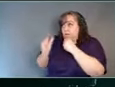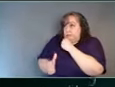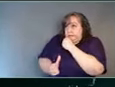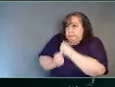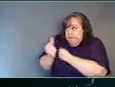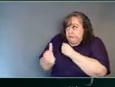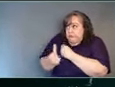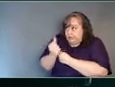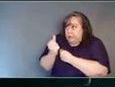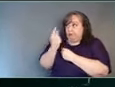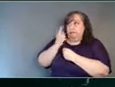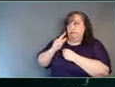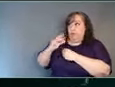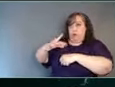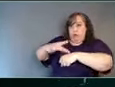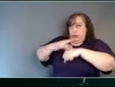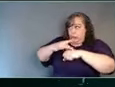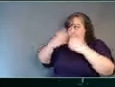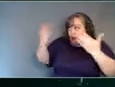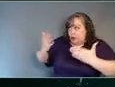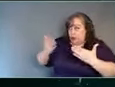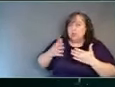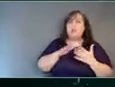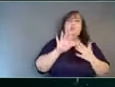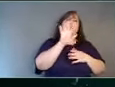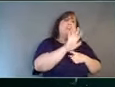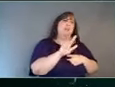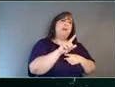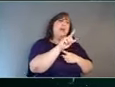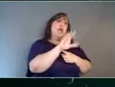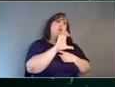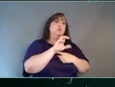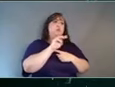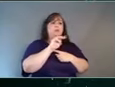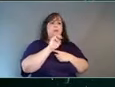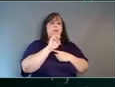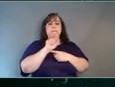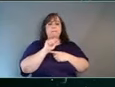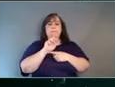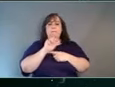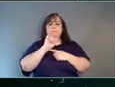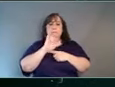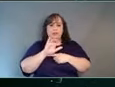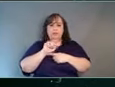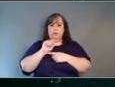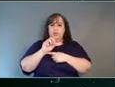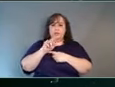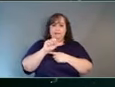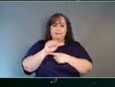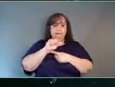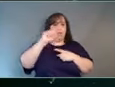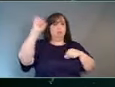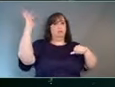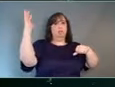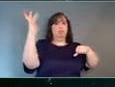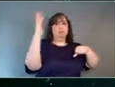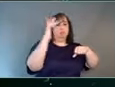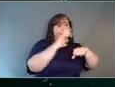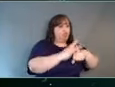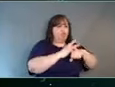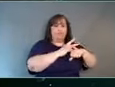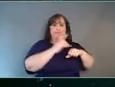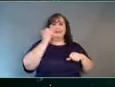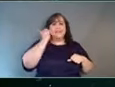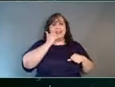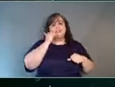about 100 tons of extraterrestrial material falls on the Earth every day, mostly as harmless dust and the